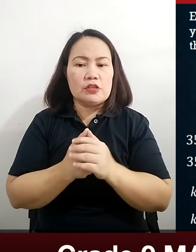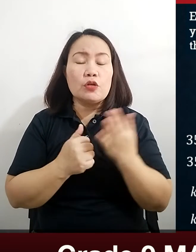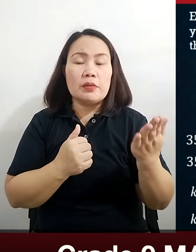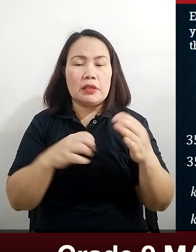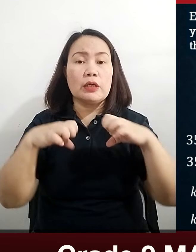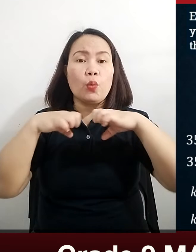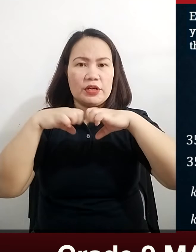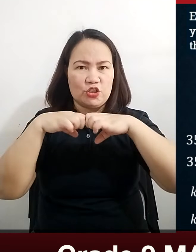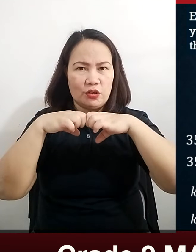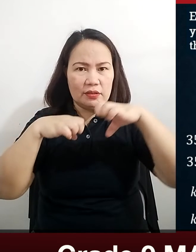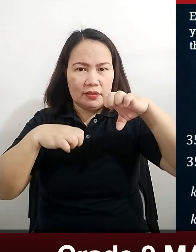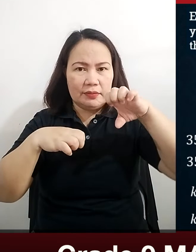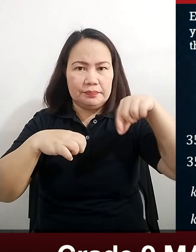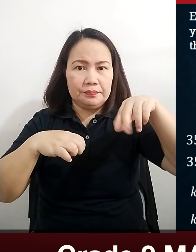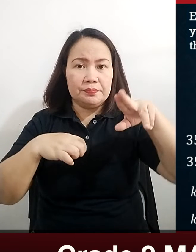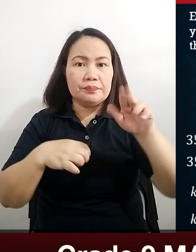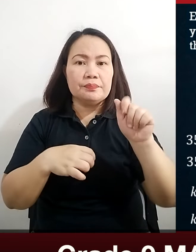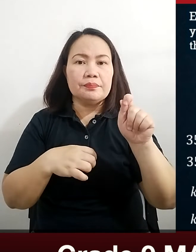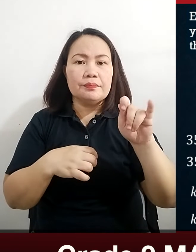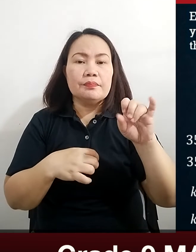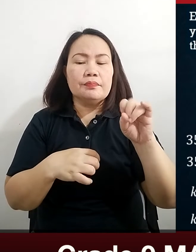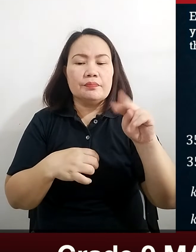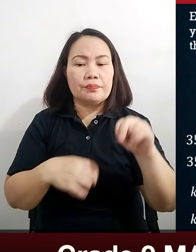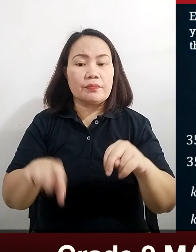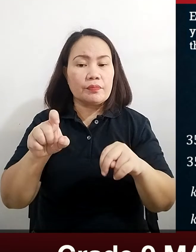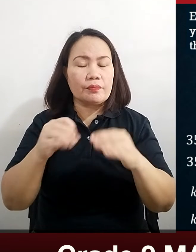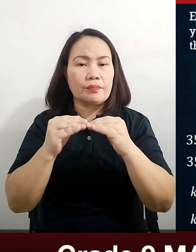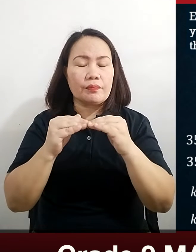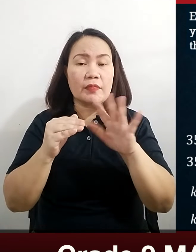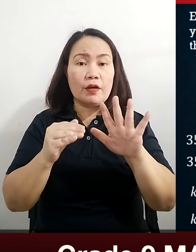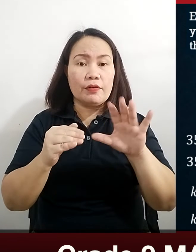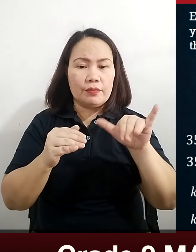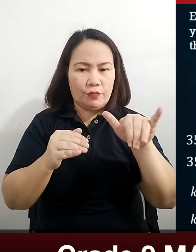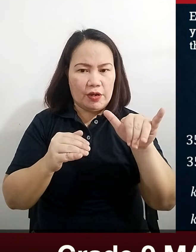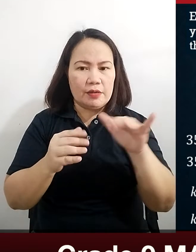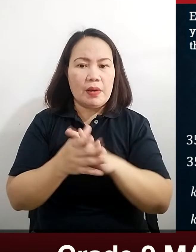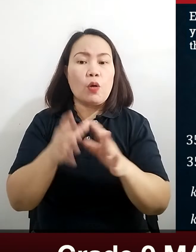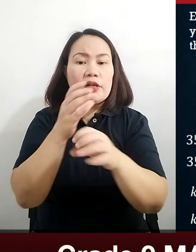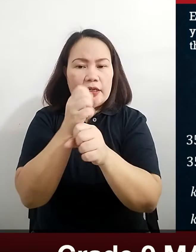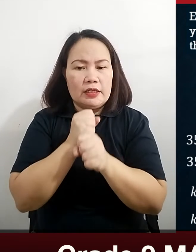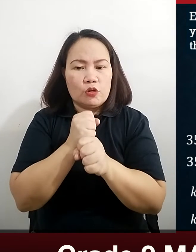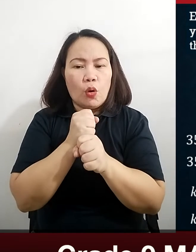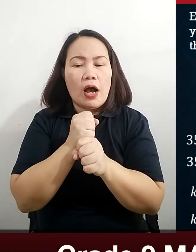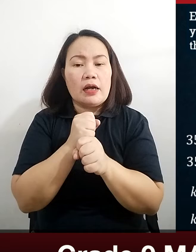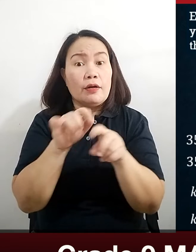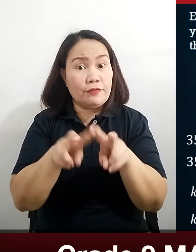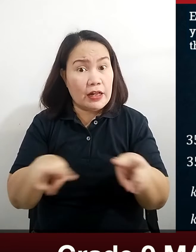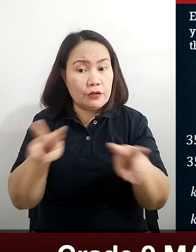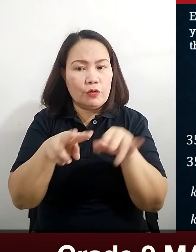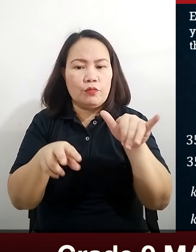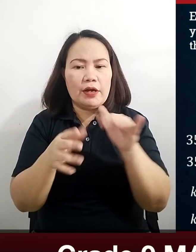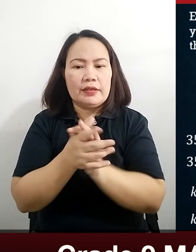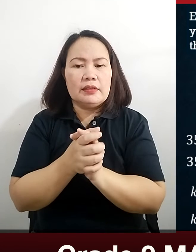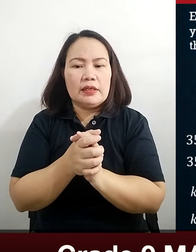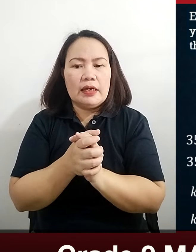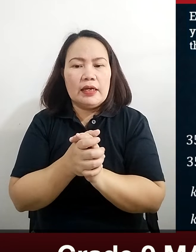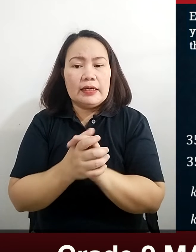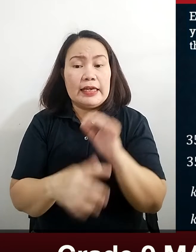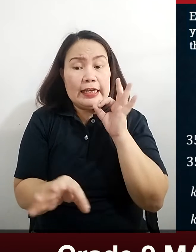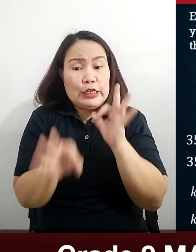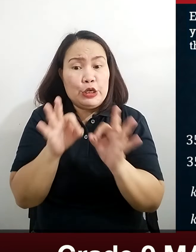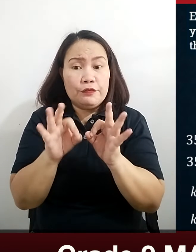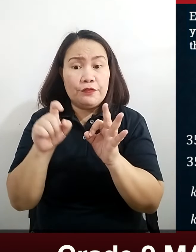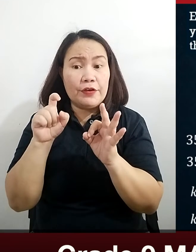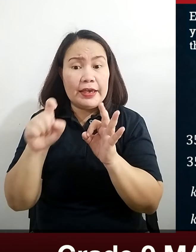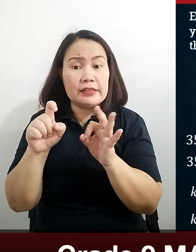ito ngayon ang equation natin. So, ang constant 5, yung equation natin, makukuha na natin yung value ng y. Paano? So, sabi